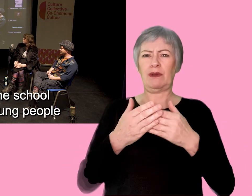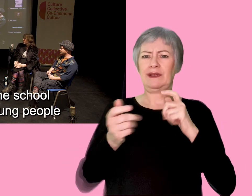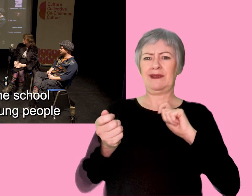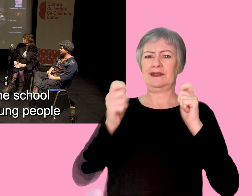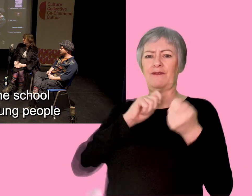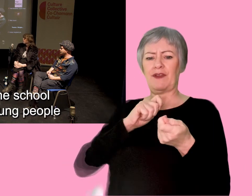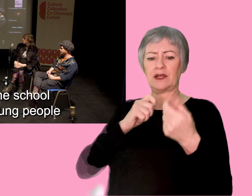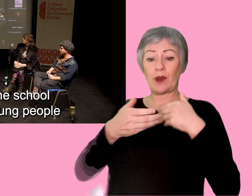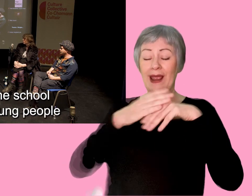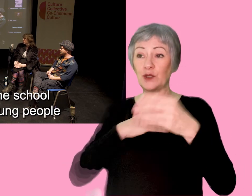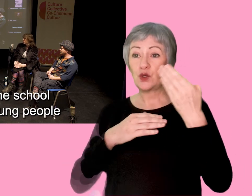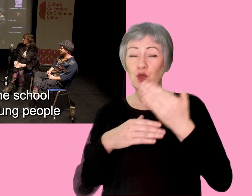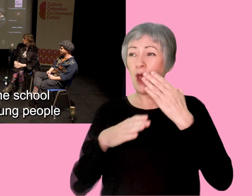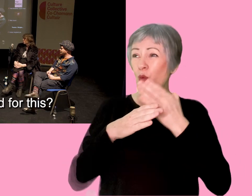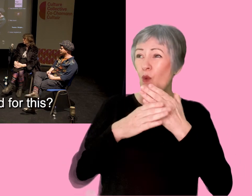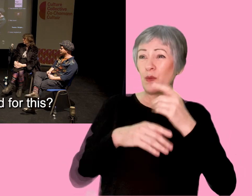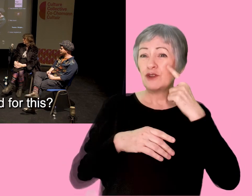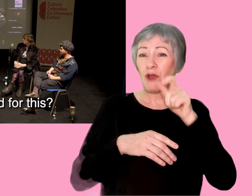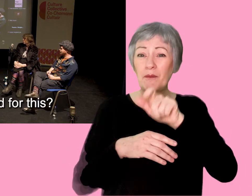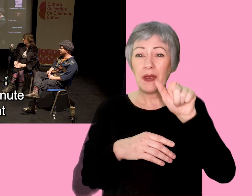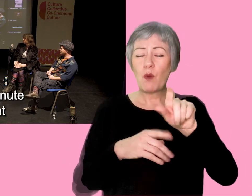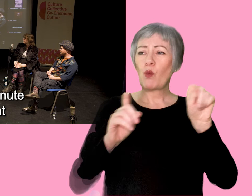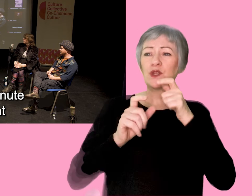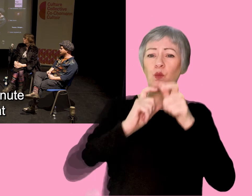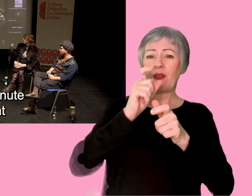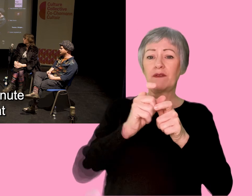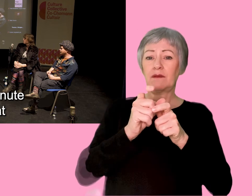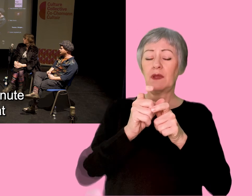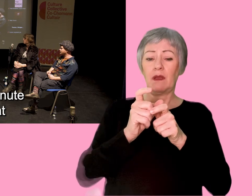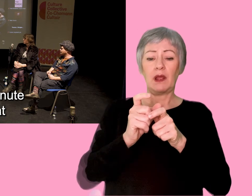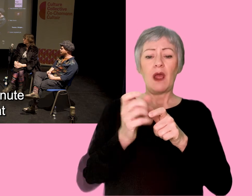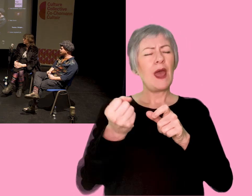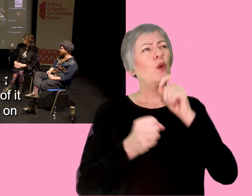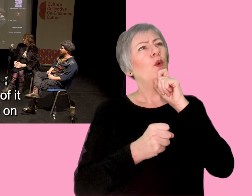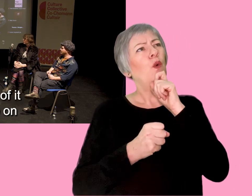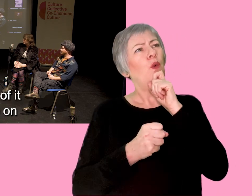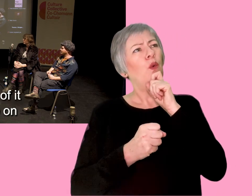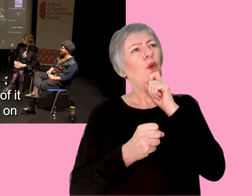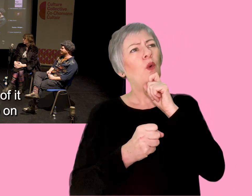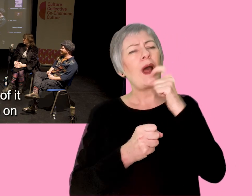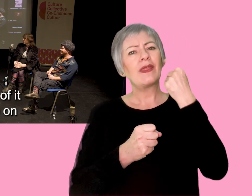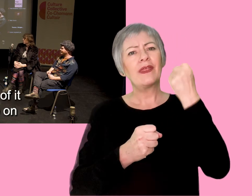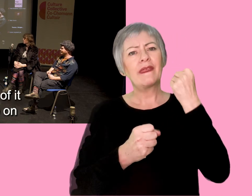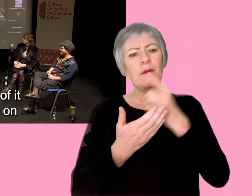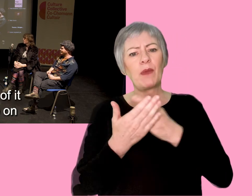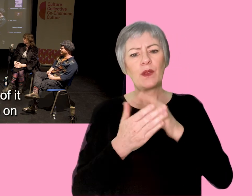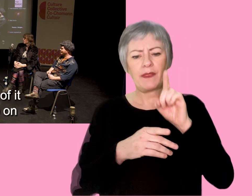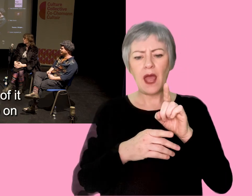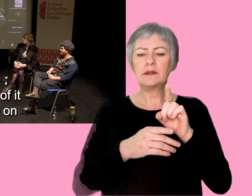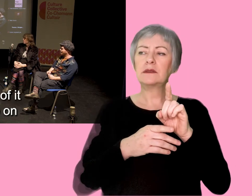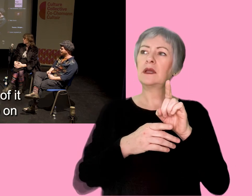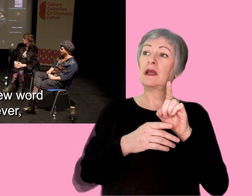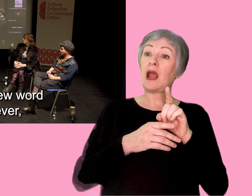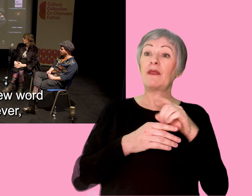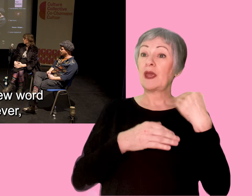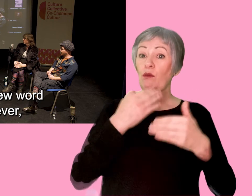I think. When I go into the school and I work with those young people and say, what's the word for this? I go, hang on a minute till I think of that. And then I'll think of it. And then they